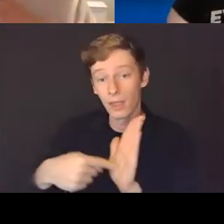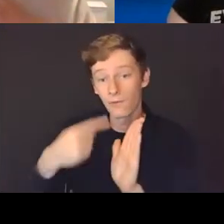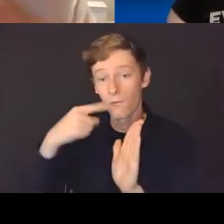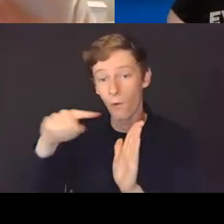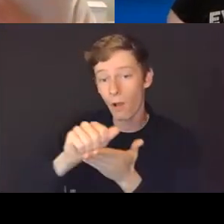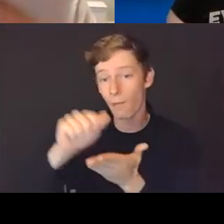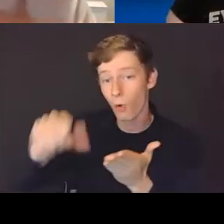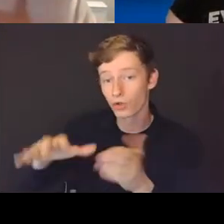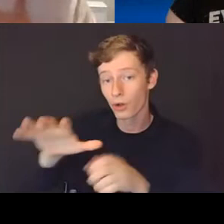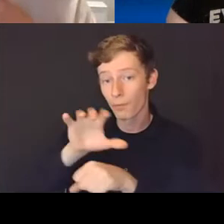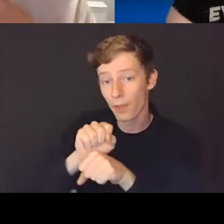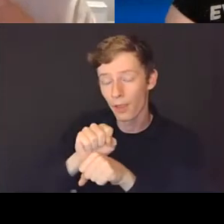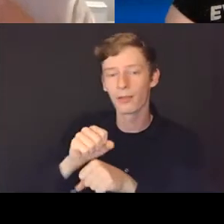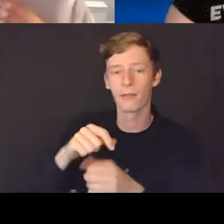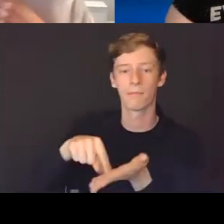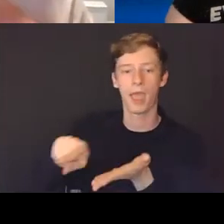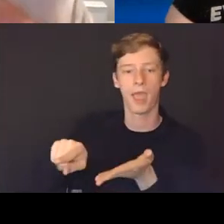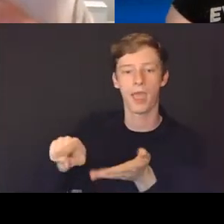logistical support. So that includes